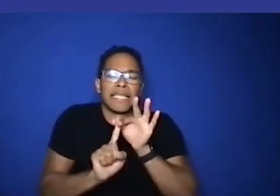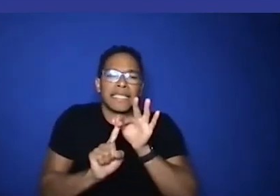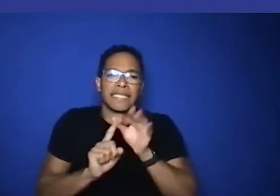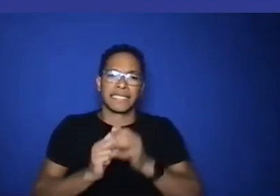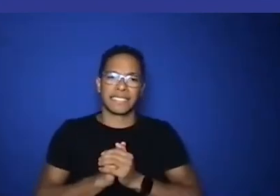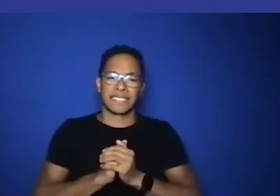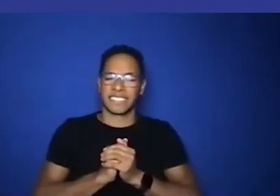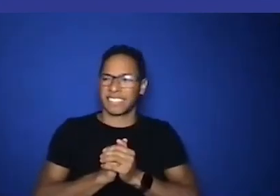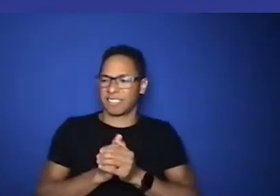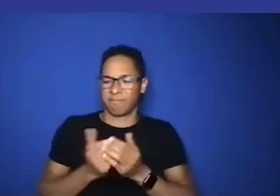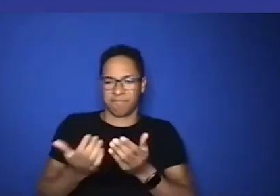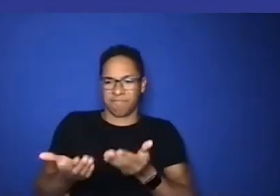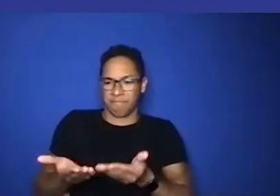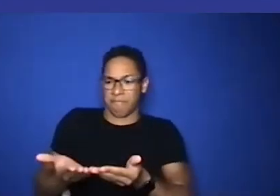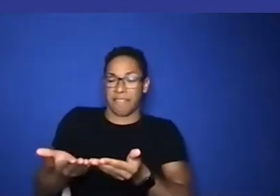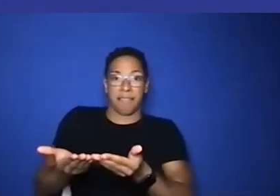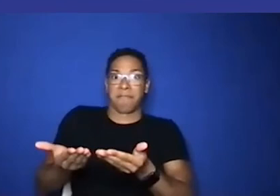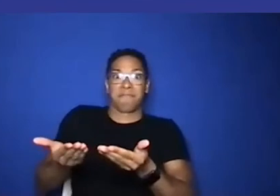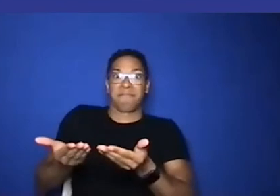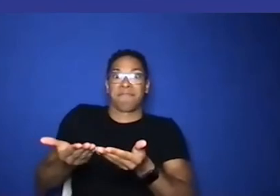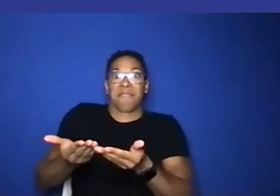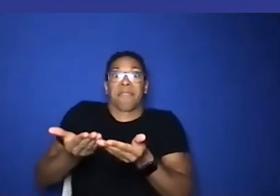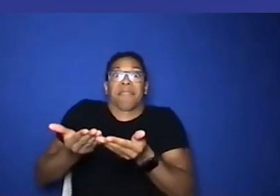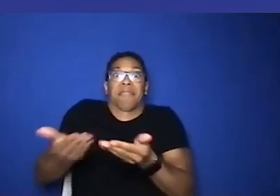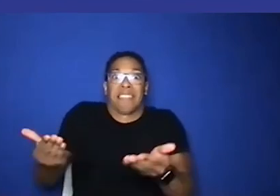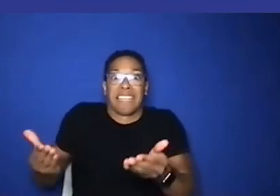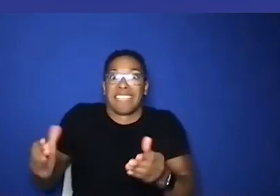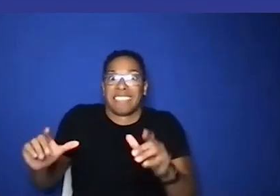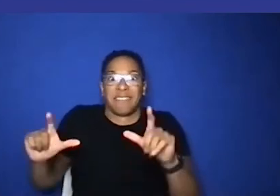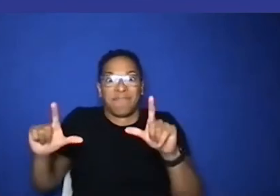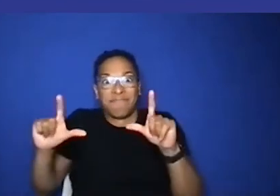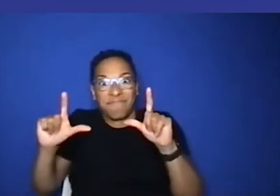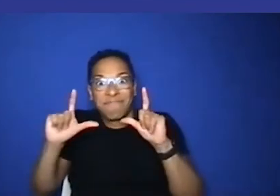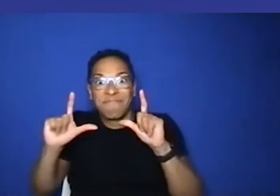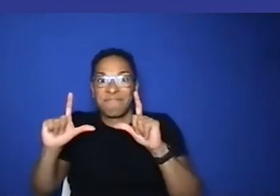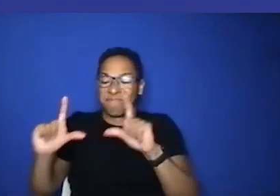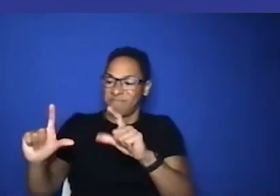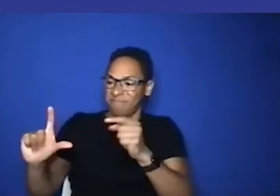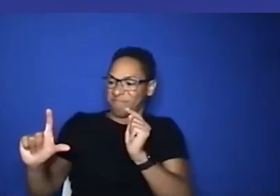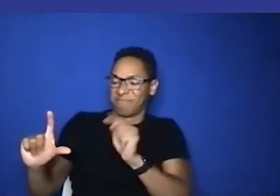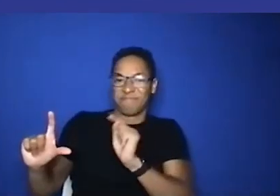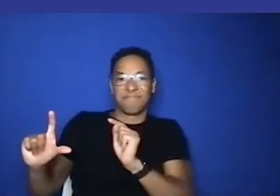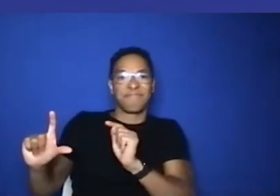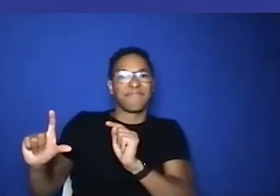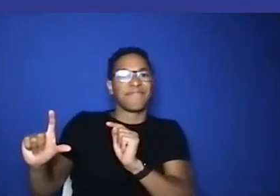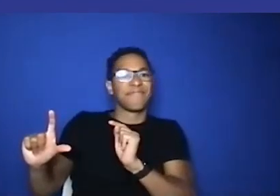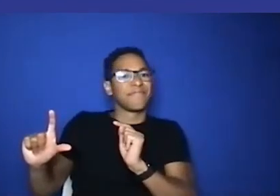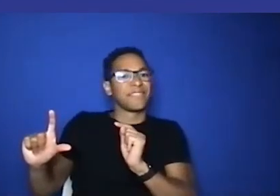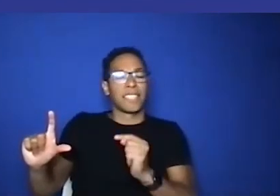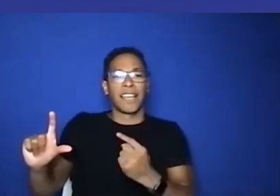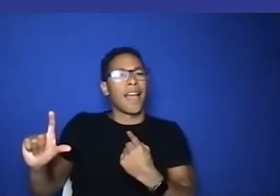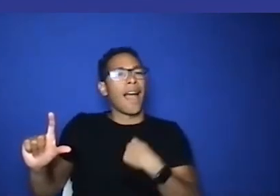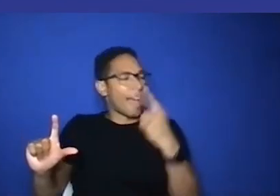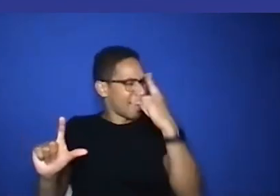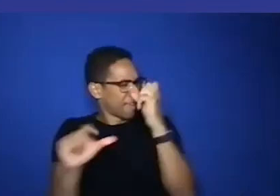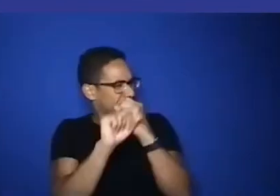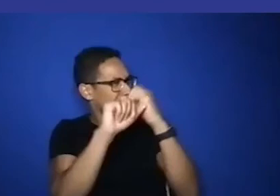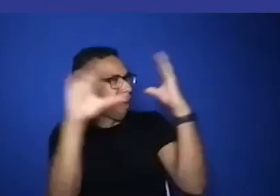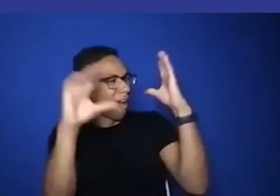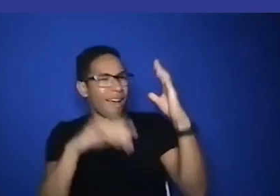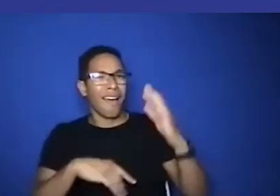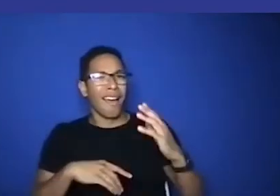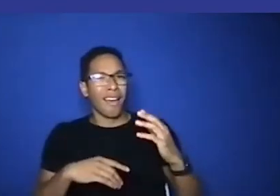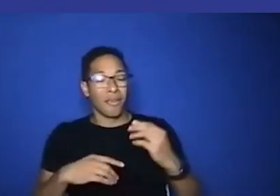like vessel portal of like, I imagine what we make